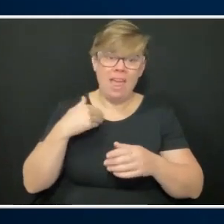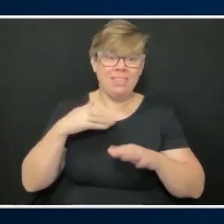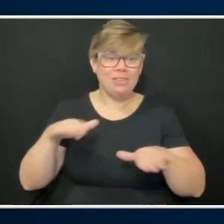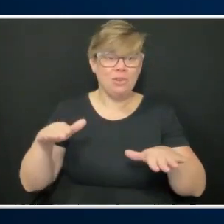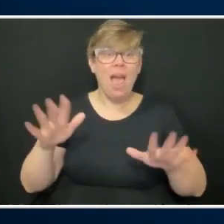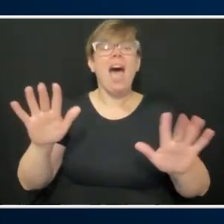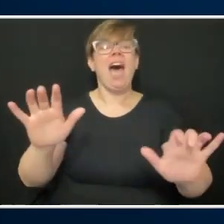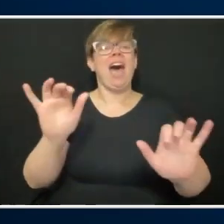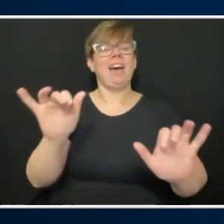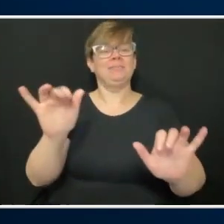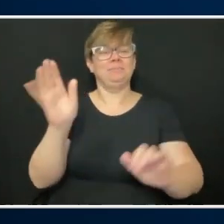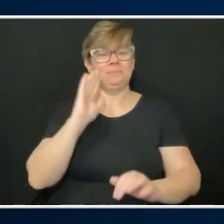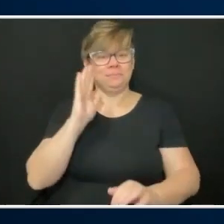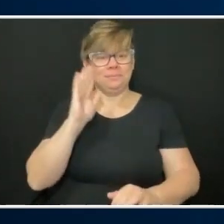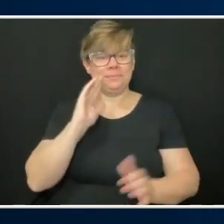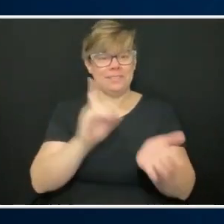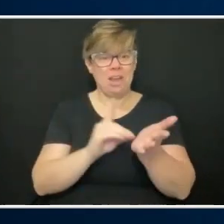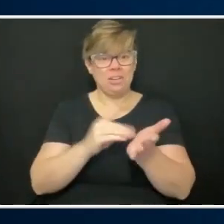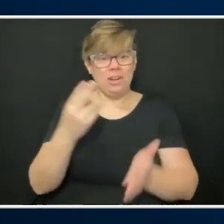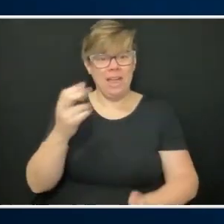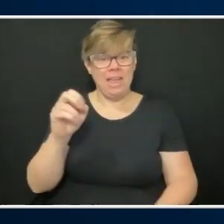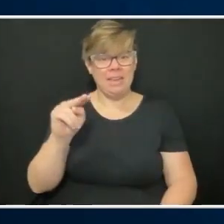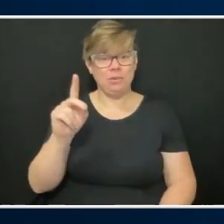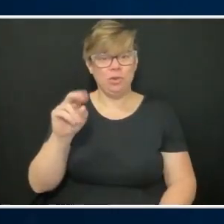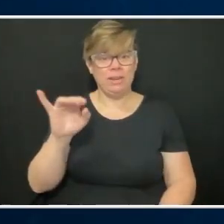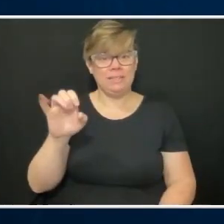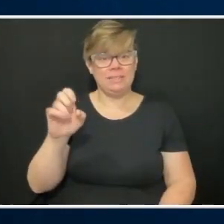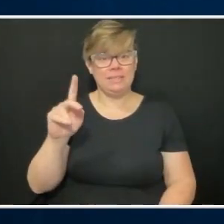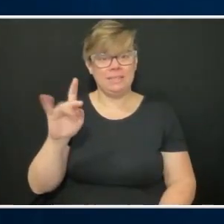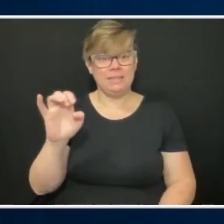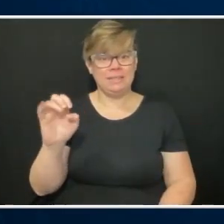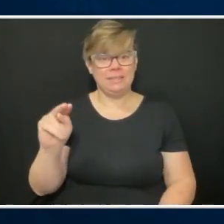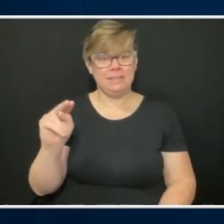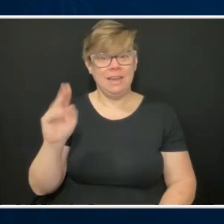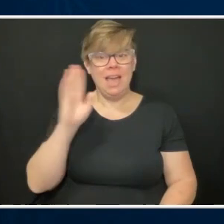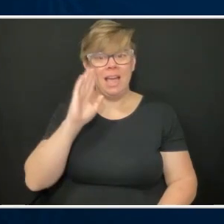Dr. Hendrickson is back with us. Good morning, Dr. Hendrickson. How are you?